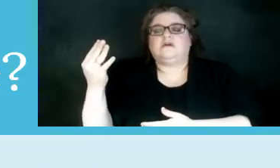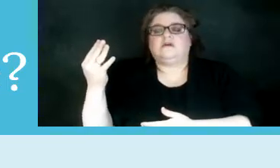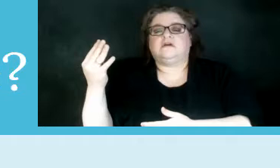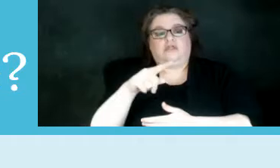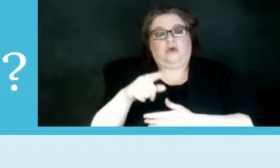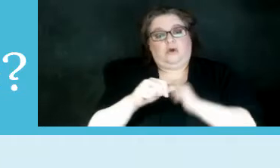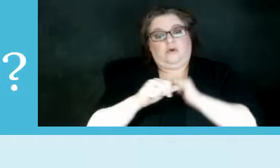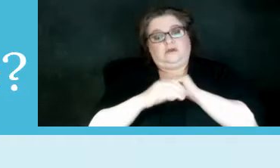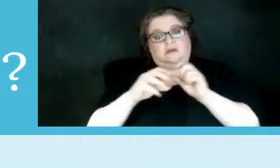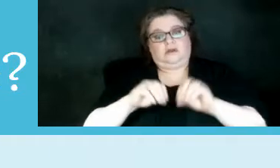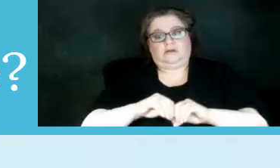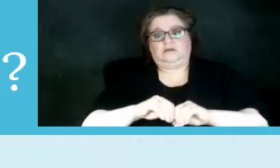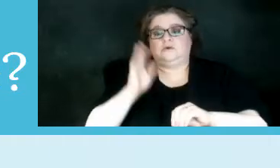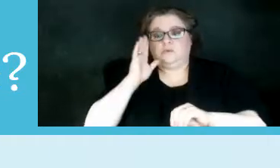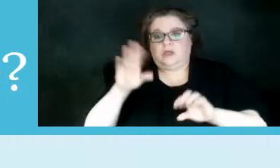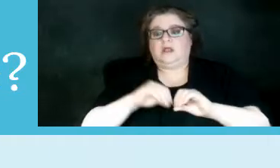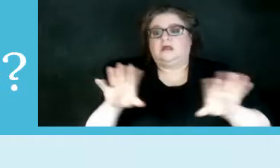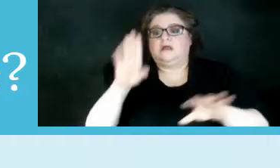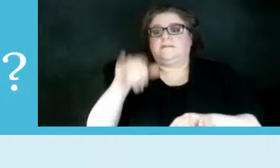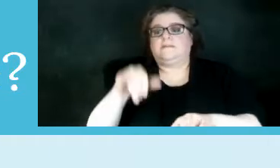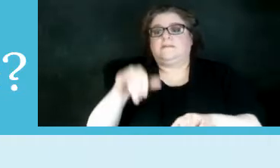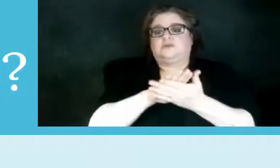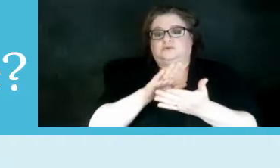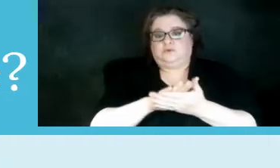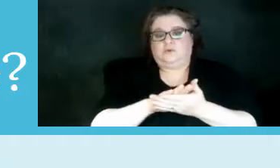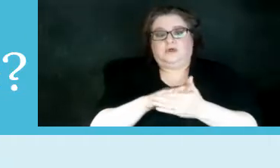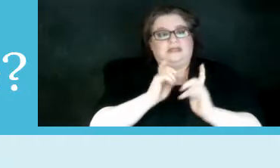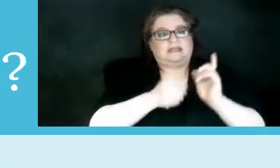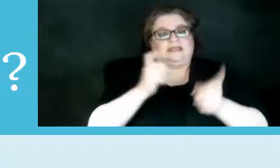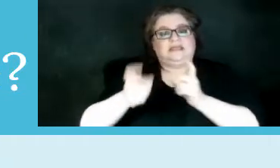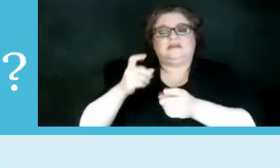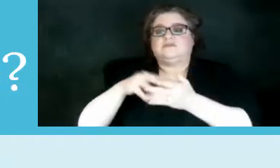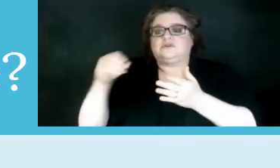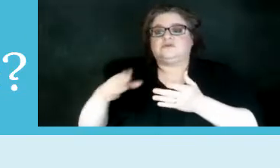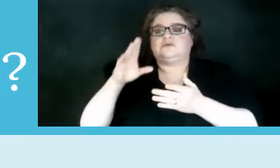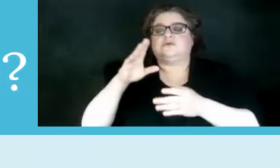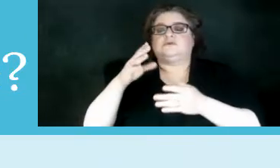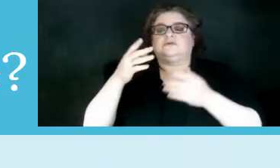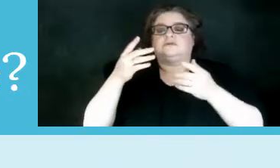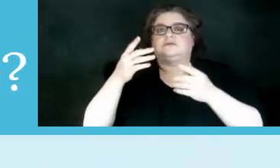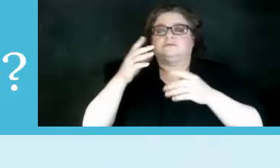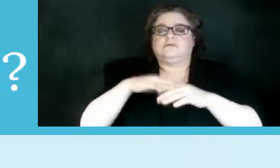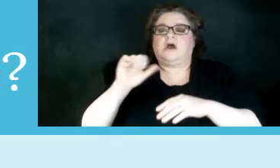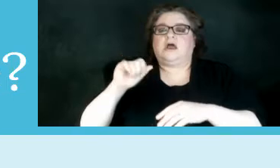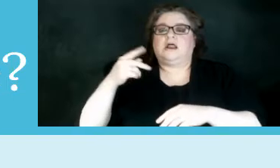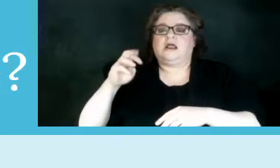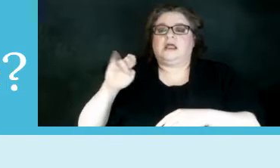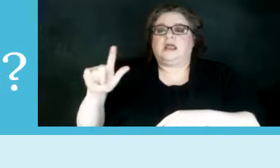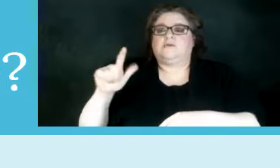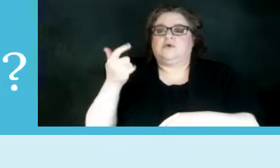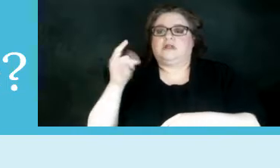materials can be distributed by the school to students on April 18th. So when you put together